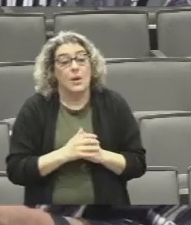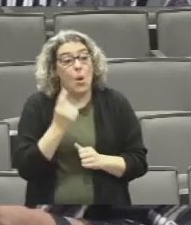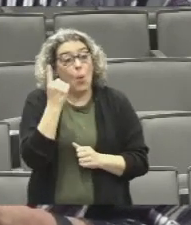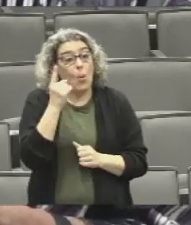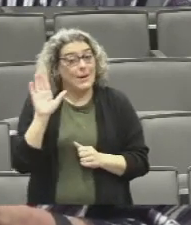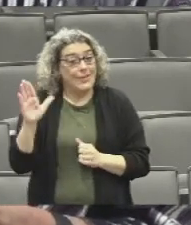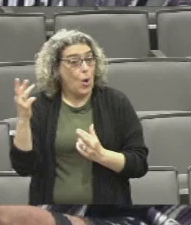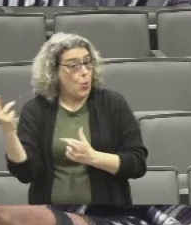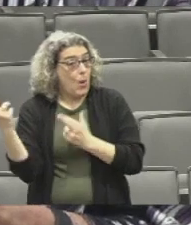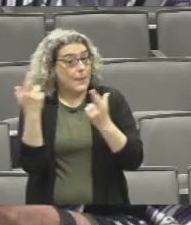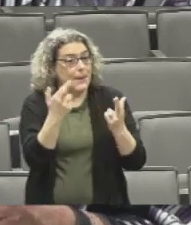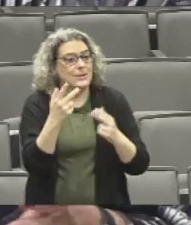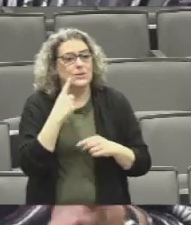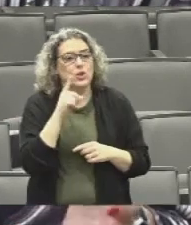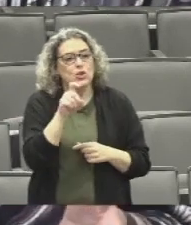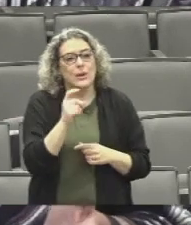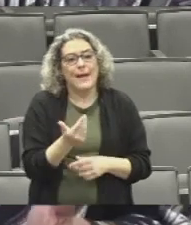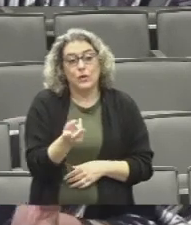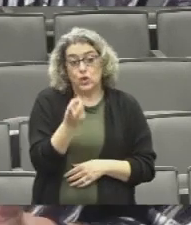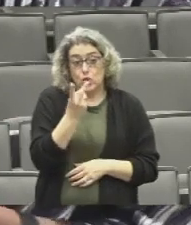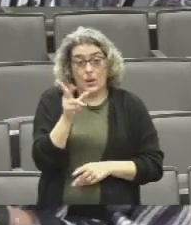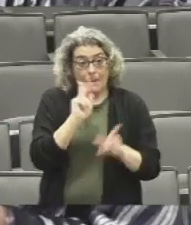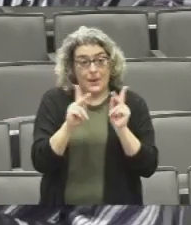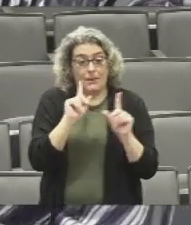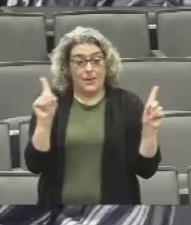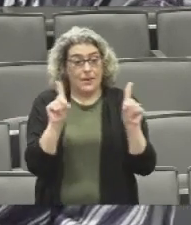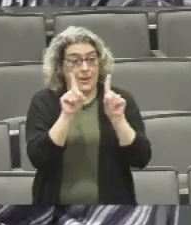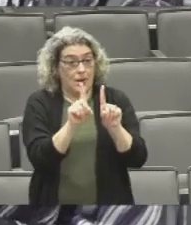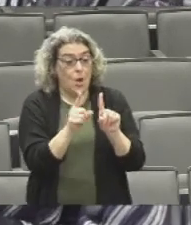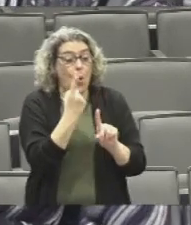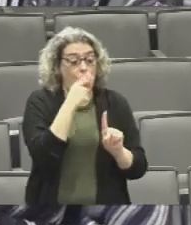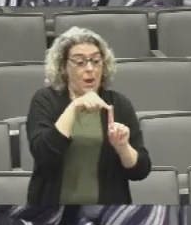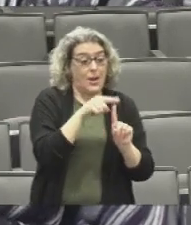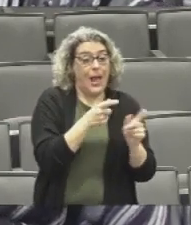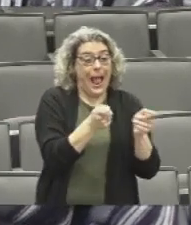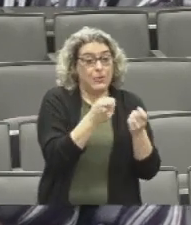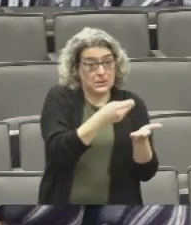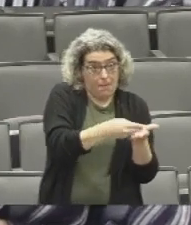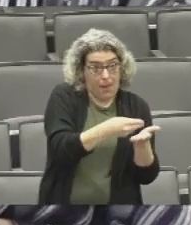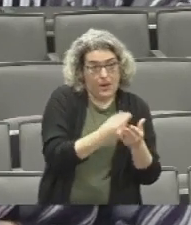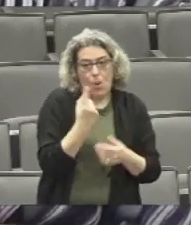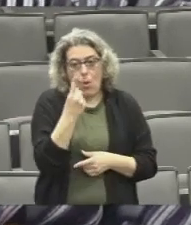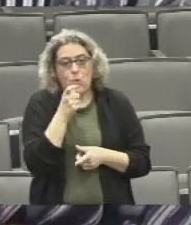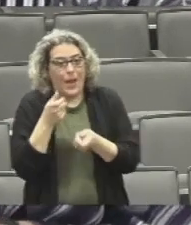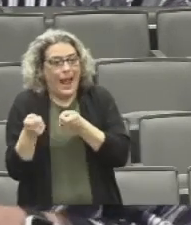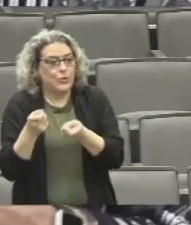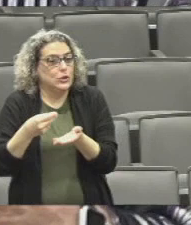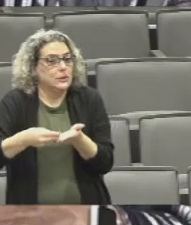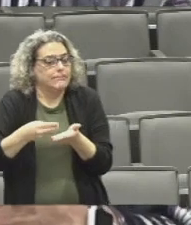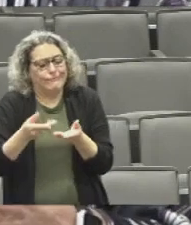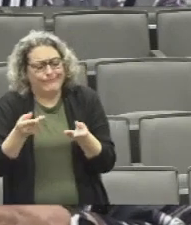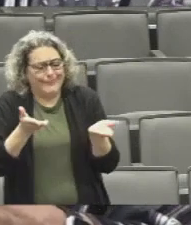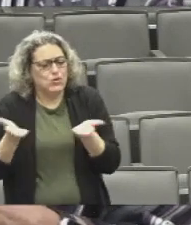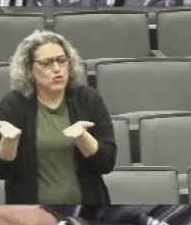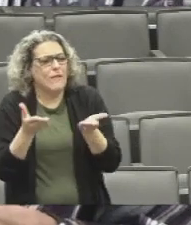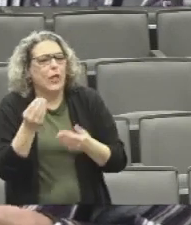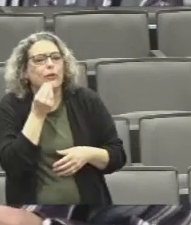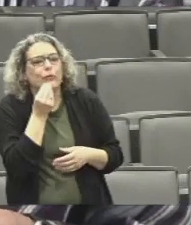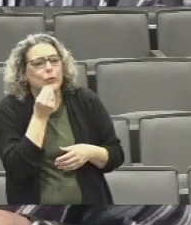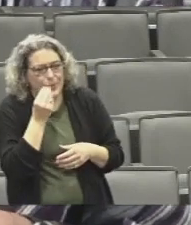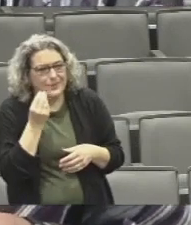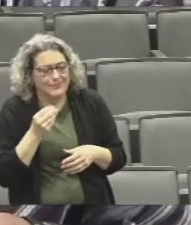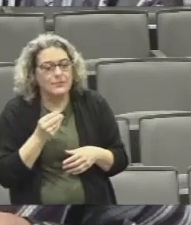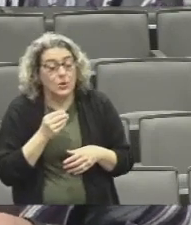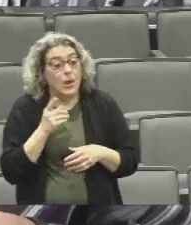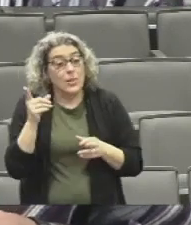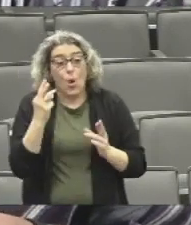recommendations is that there always should be two people there, one who handles the money and one who serves the food and so on. A